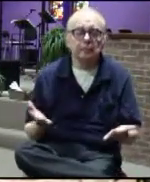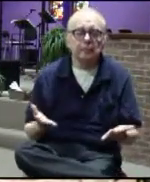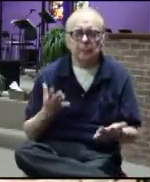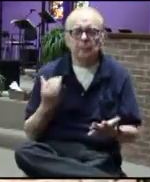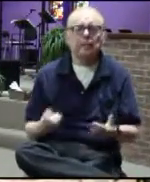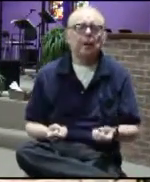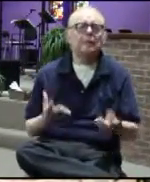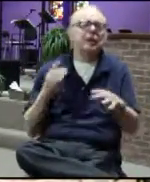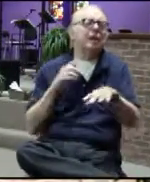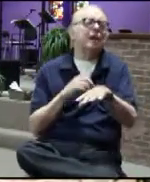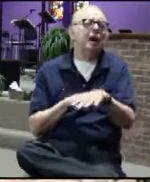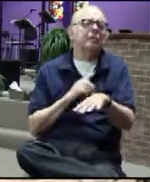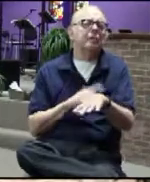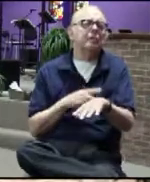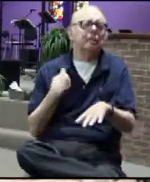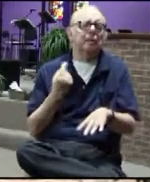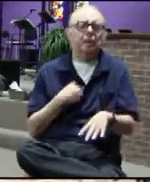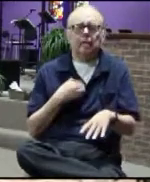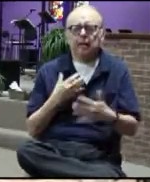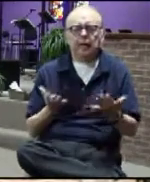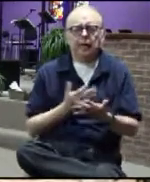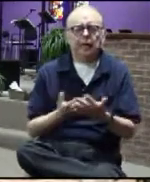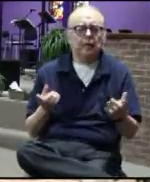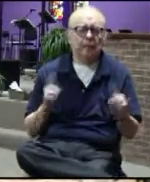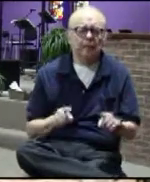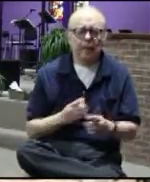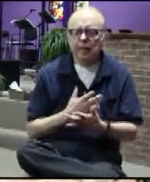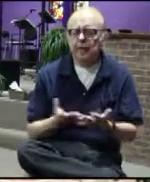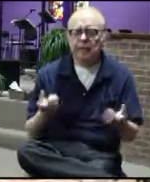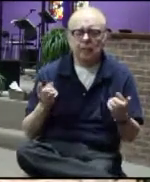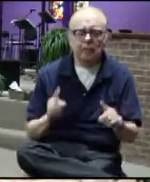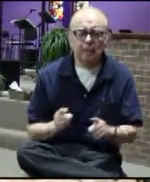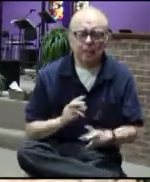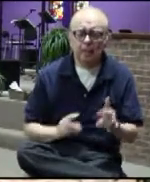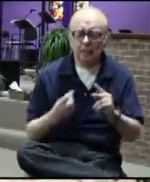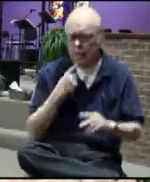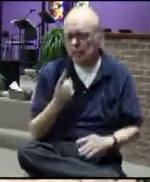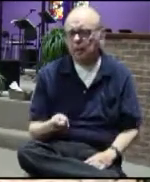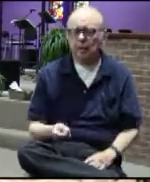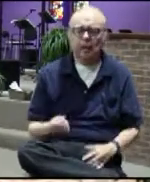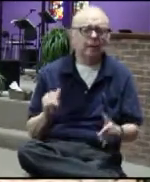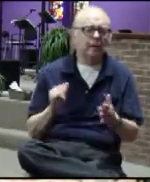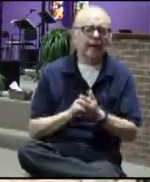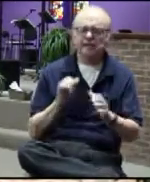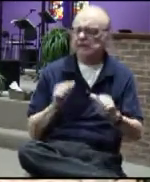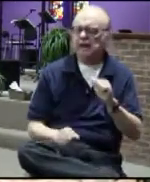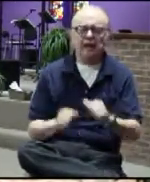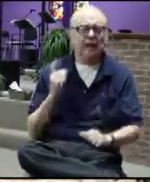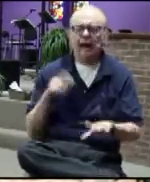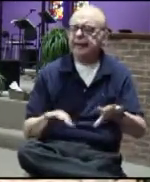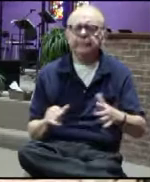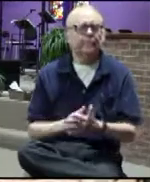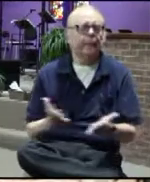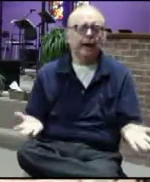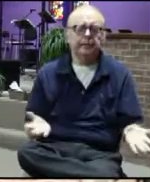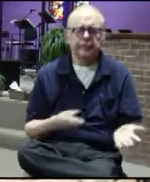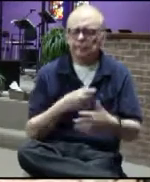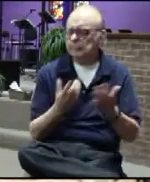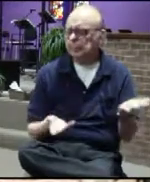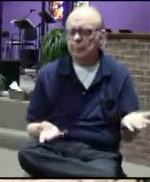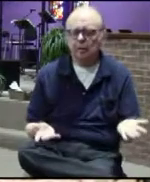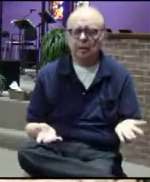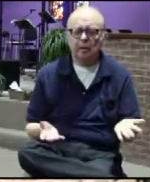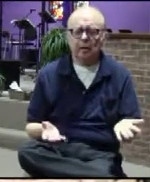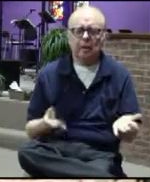Because so many times, we have things happen, we have things occur. And people say, that's impossible, I can't do this, I can't do that.